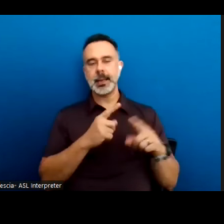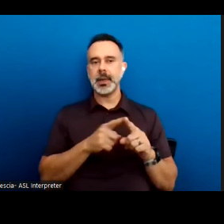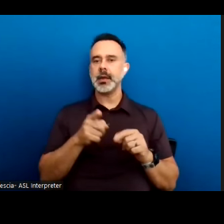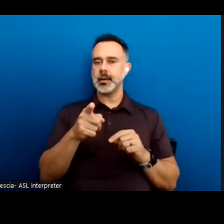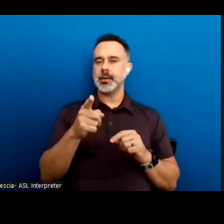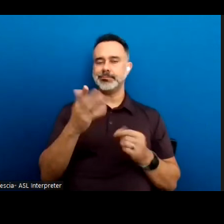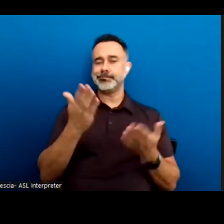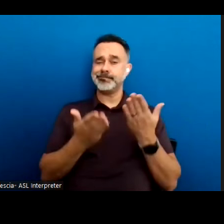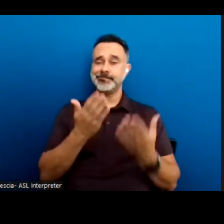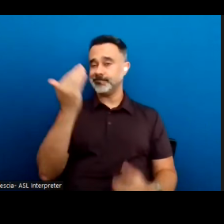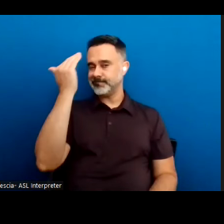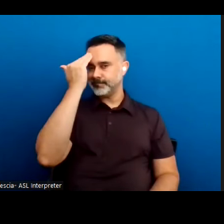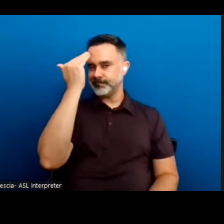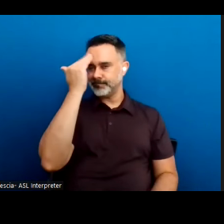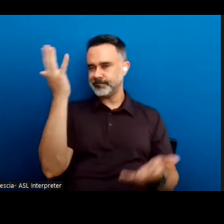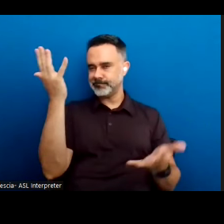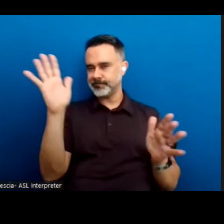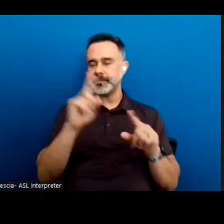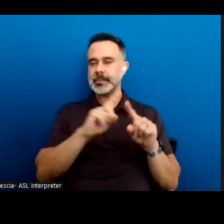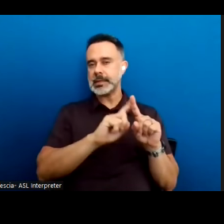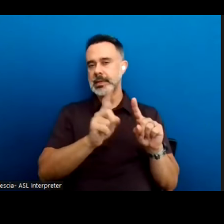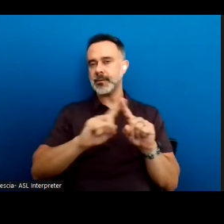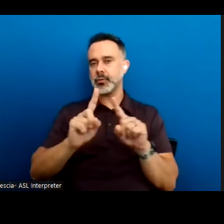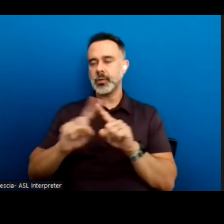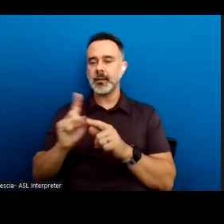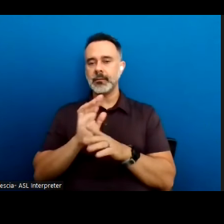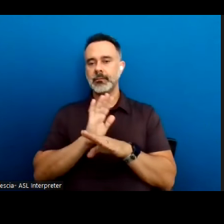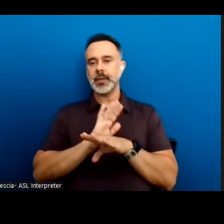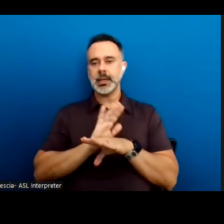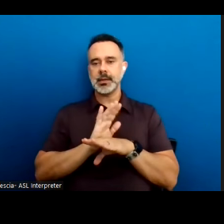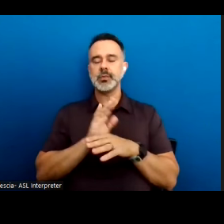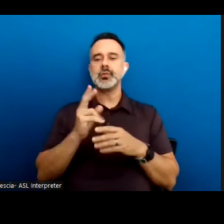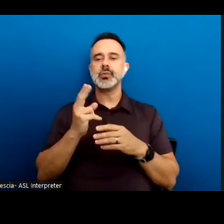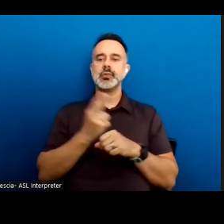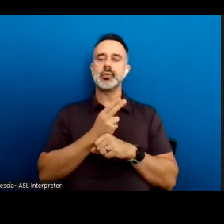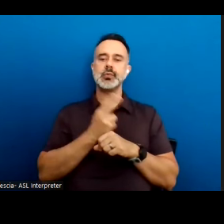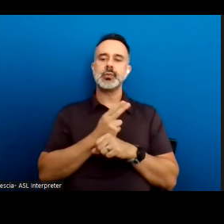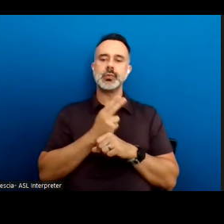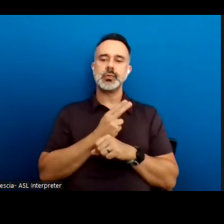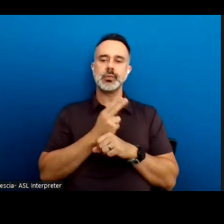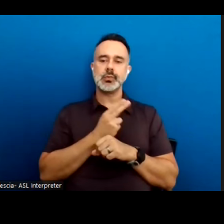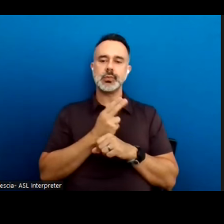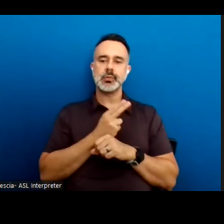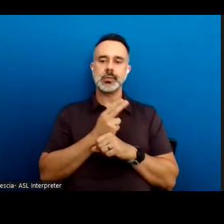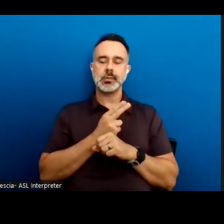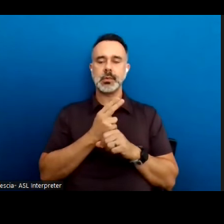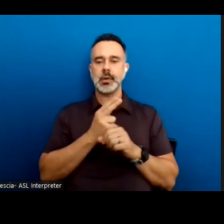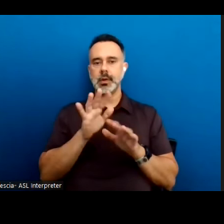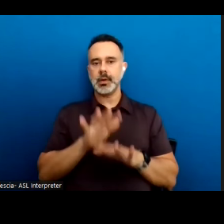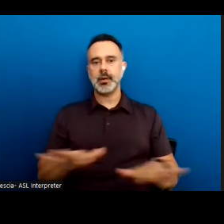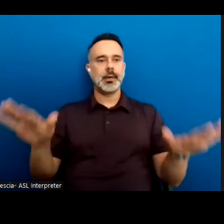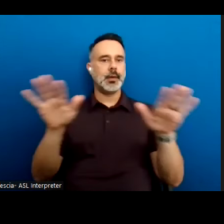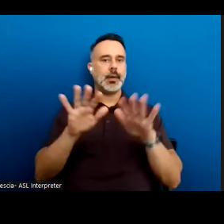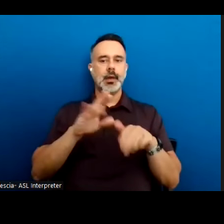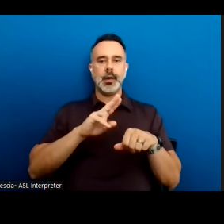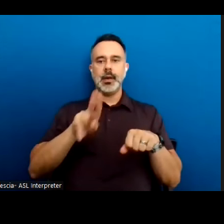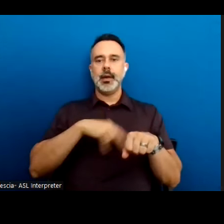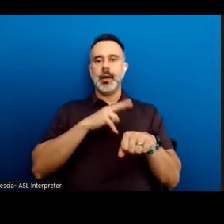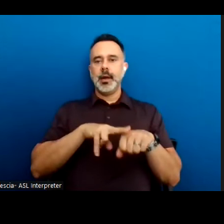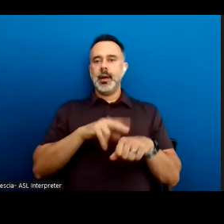aware of the different videos that are used through the national